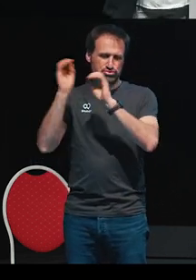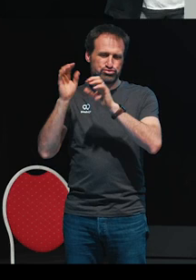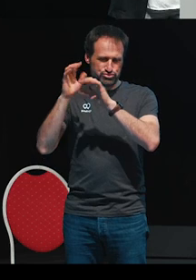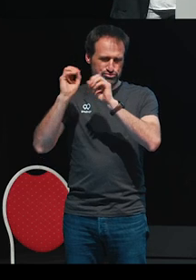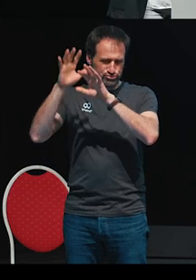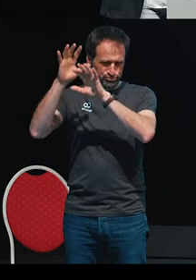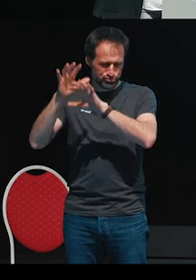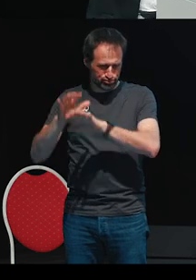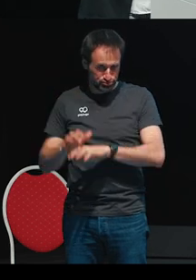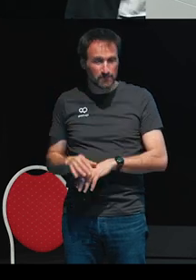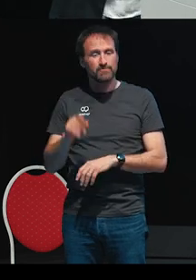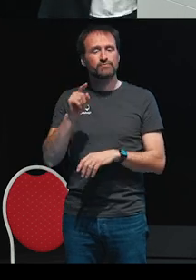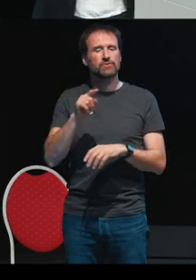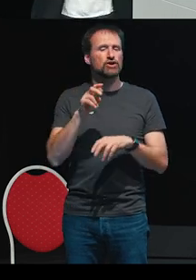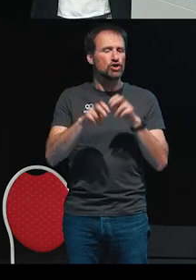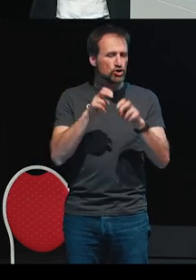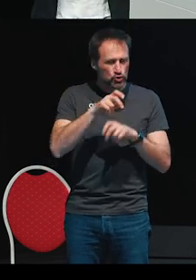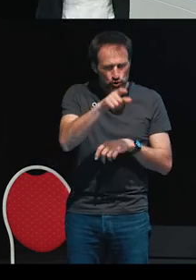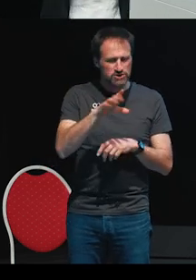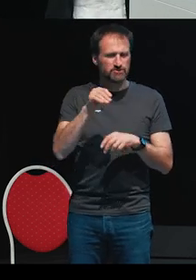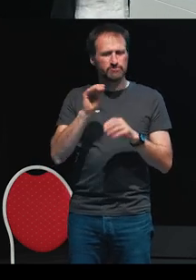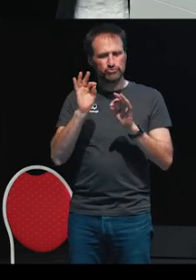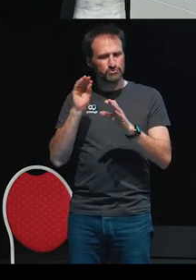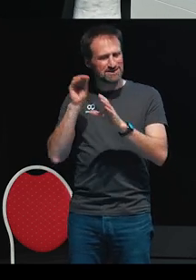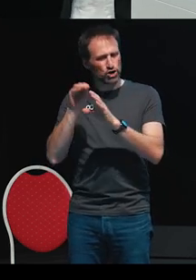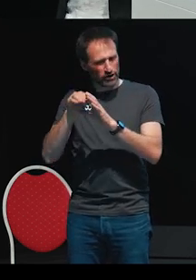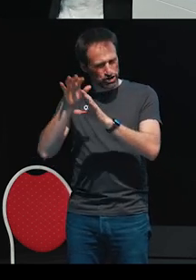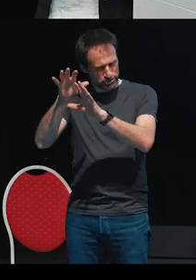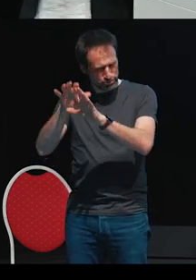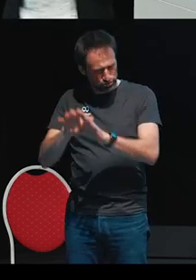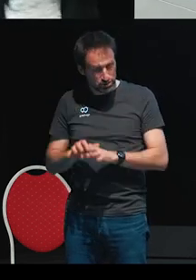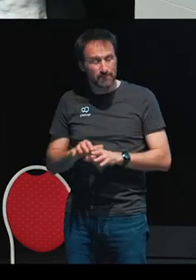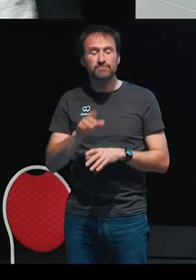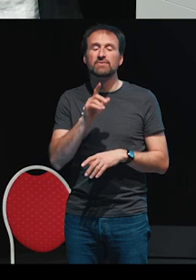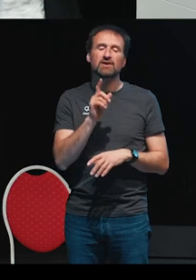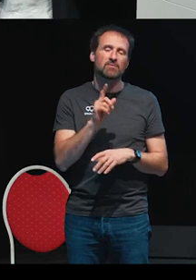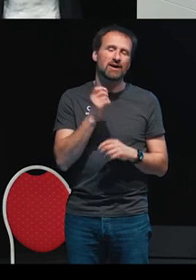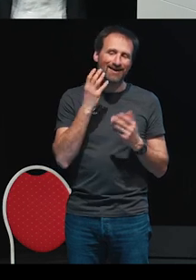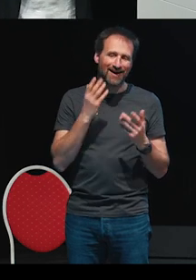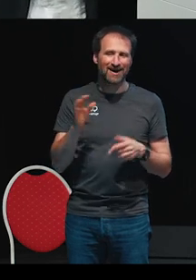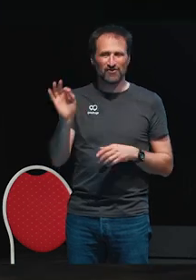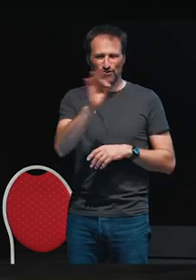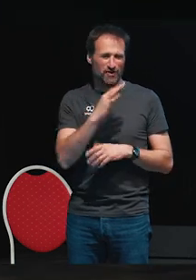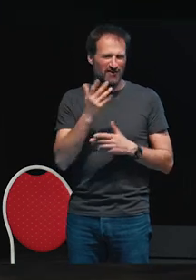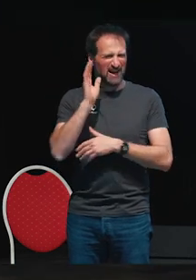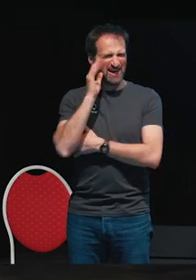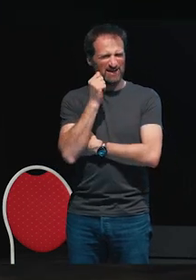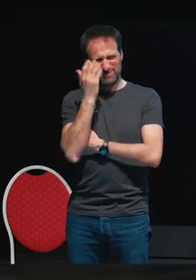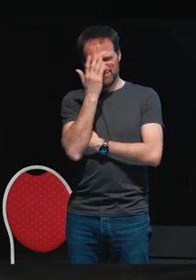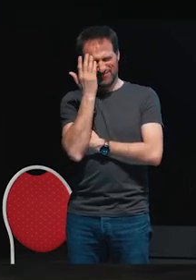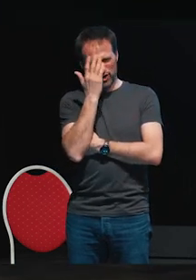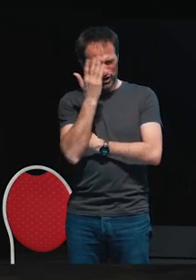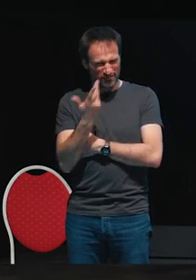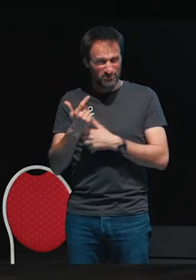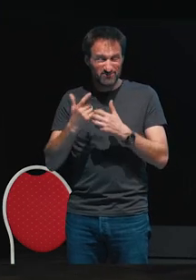say, a select query in that storage. But I assume that that can sound a bit crazy to you, because I have